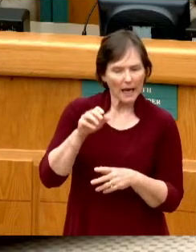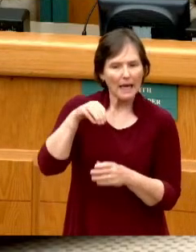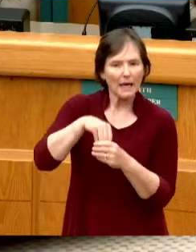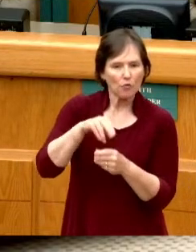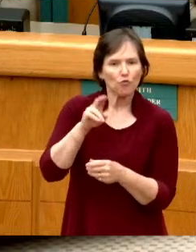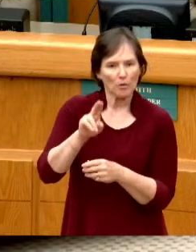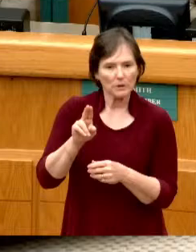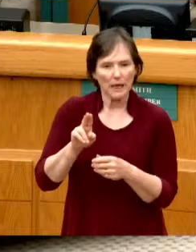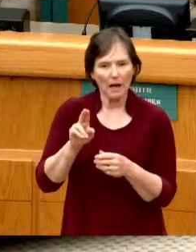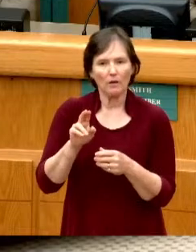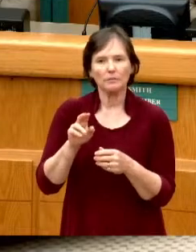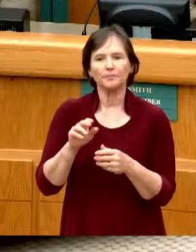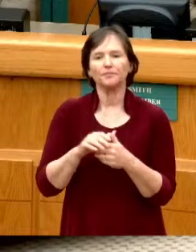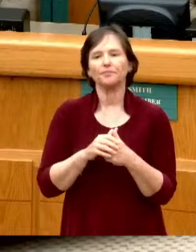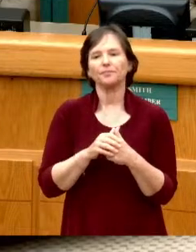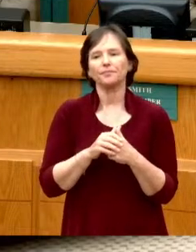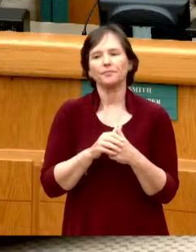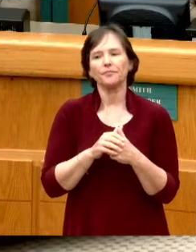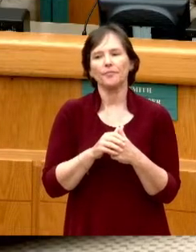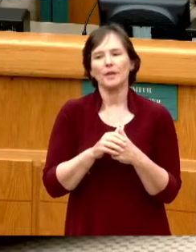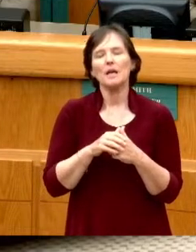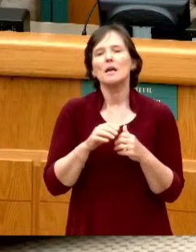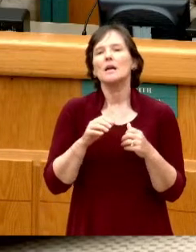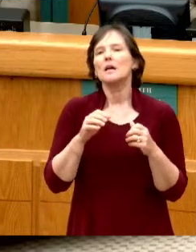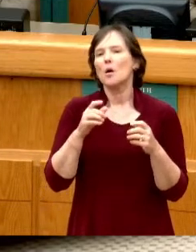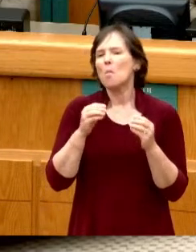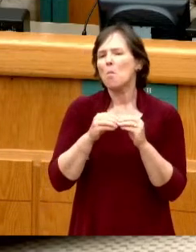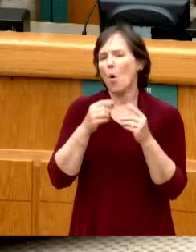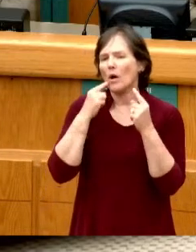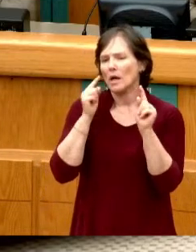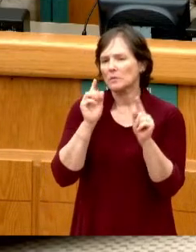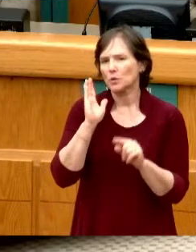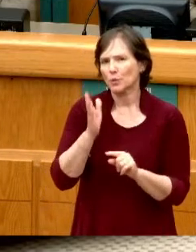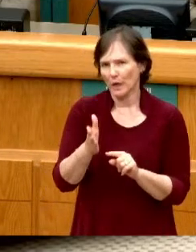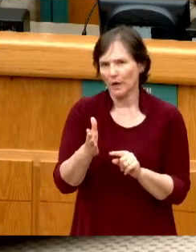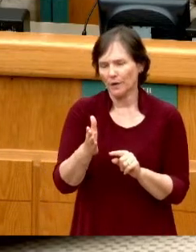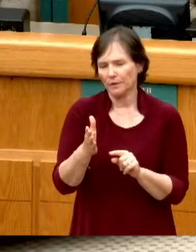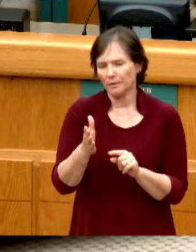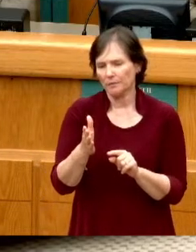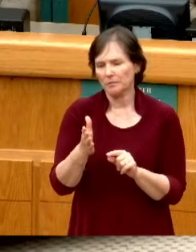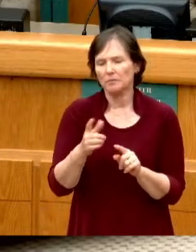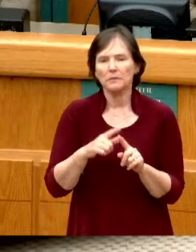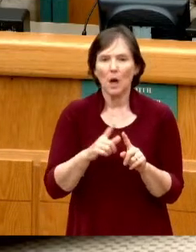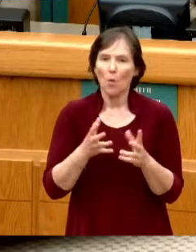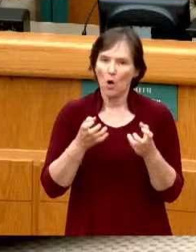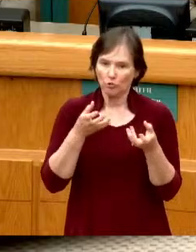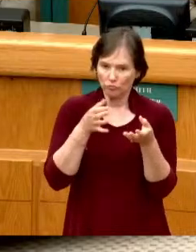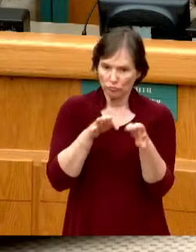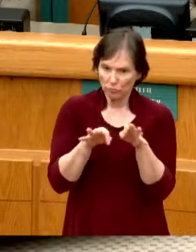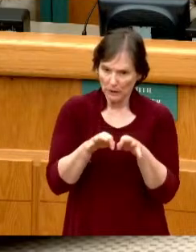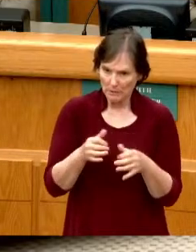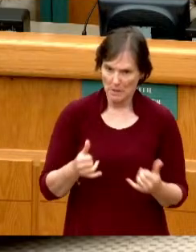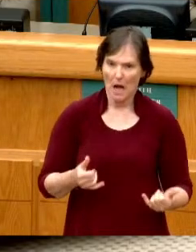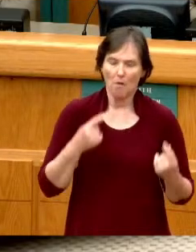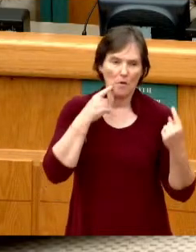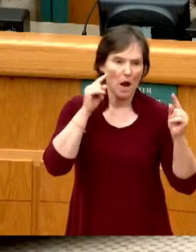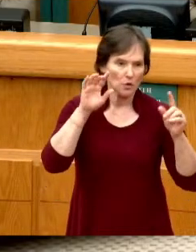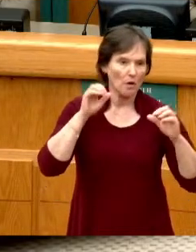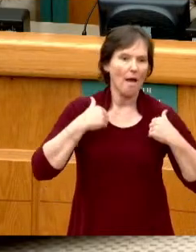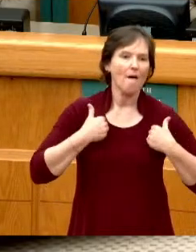that. I can tell you now that by working together, we have made great improvement on